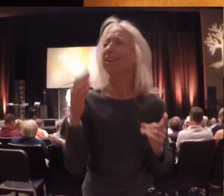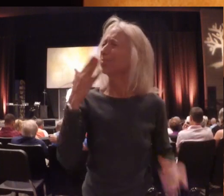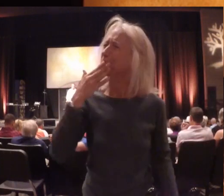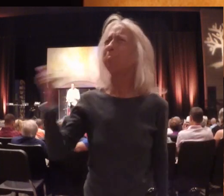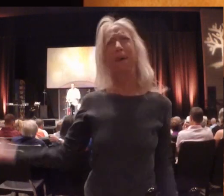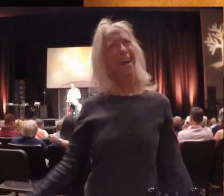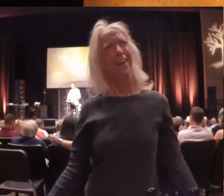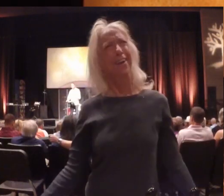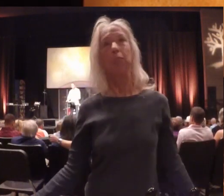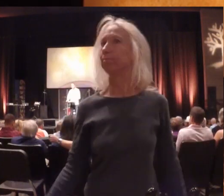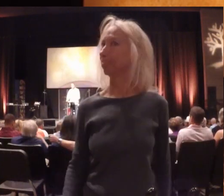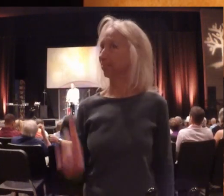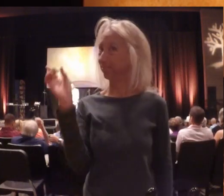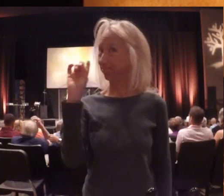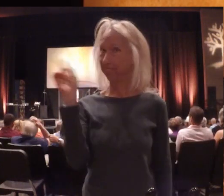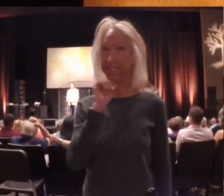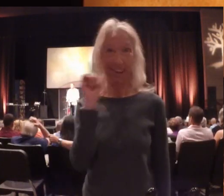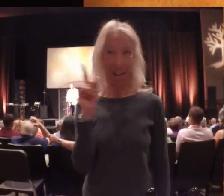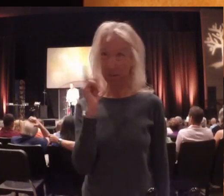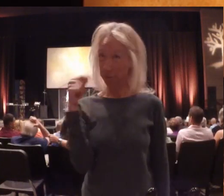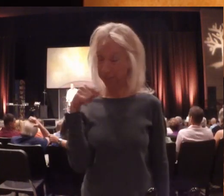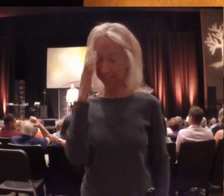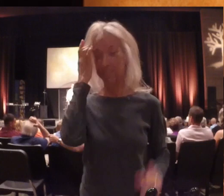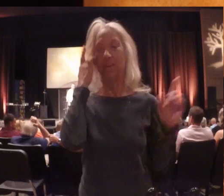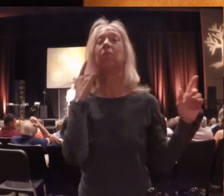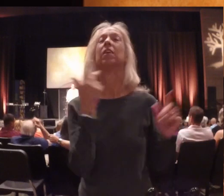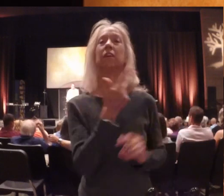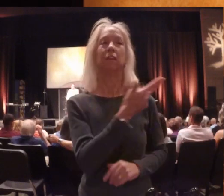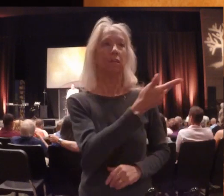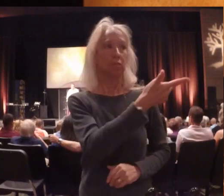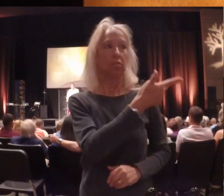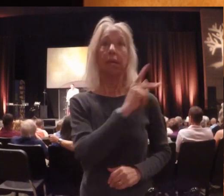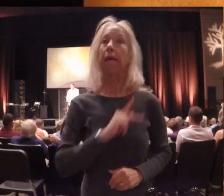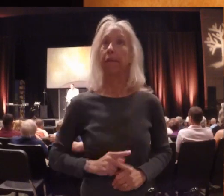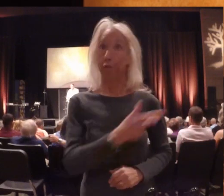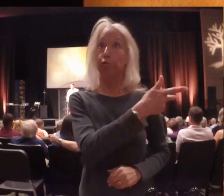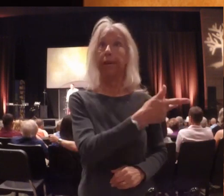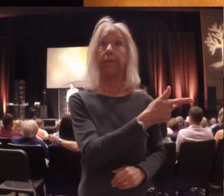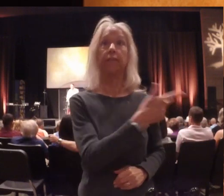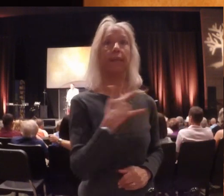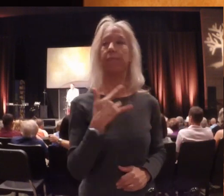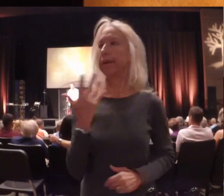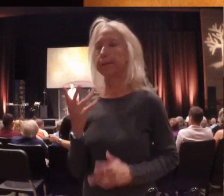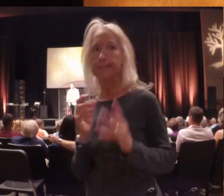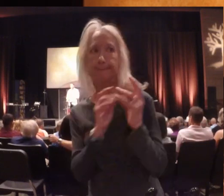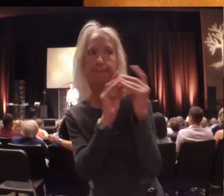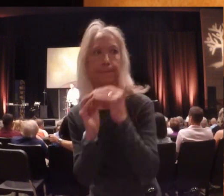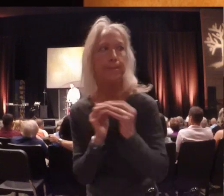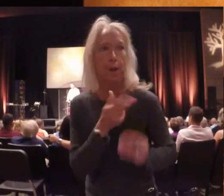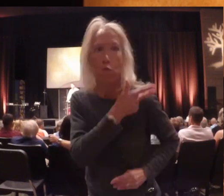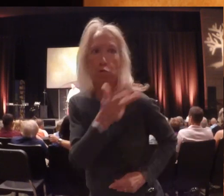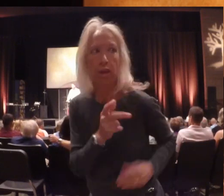so much better. But things don't always go as planned. And what happens is these three kings that think they've got this decisive victory find themselves